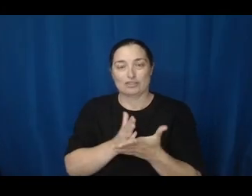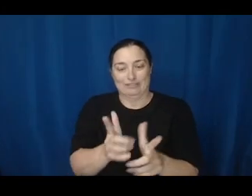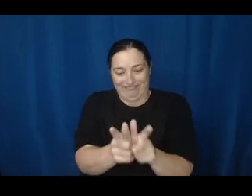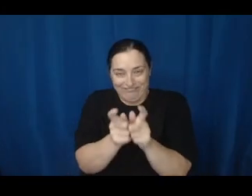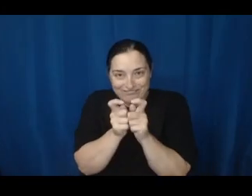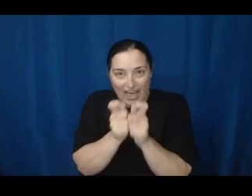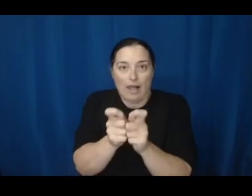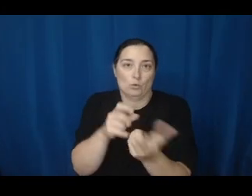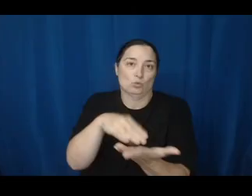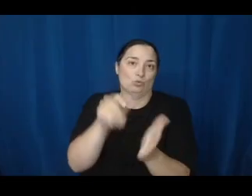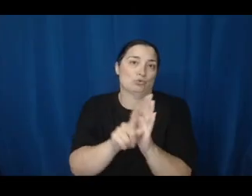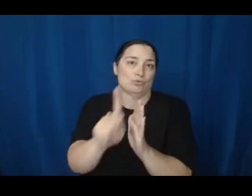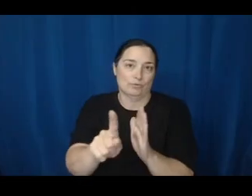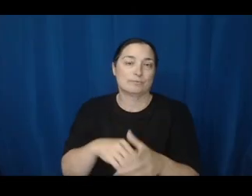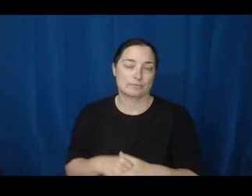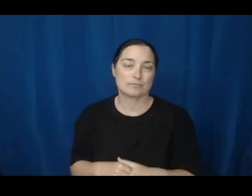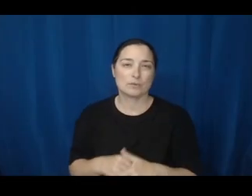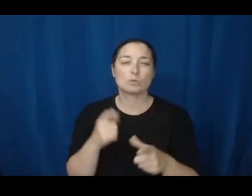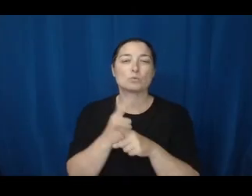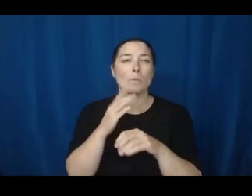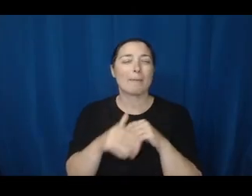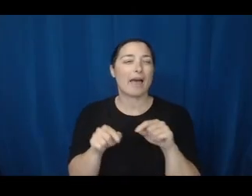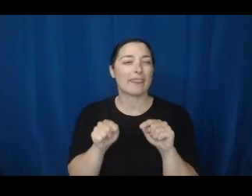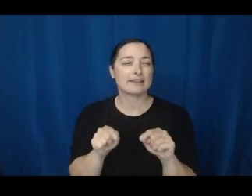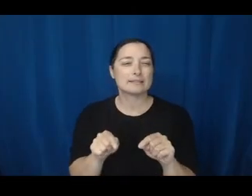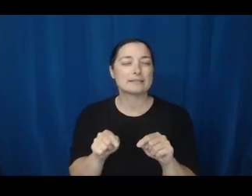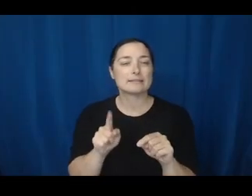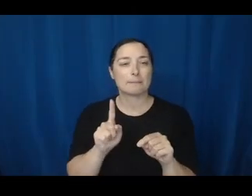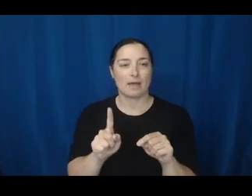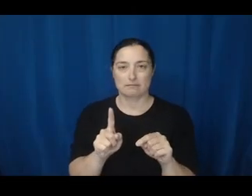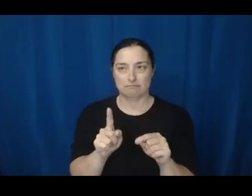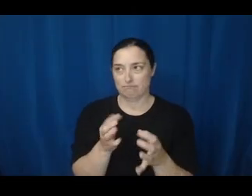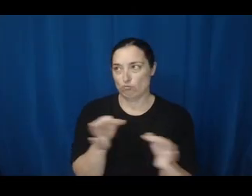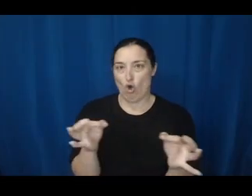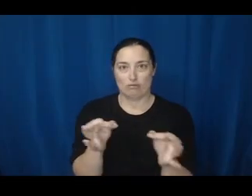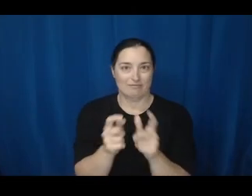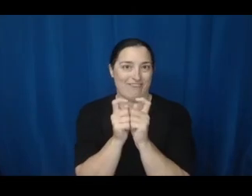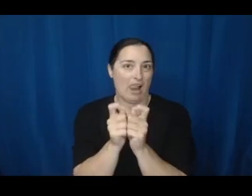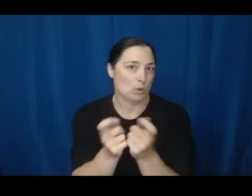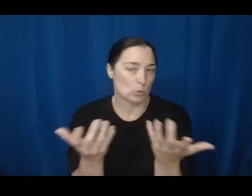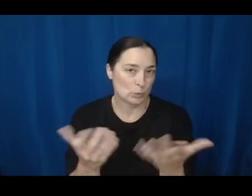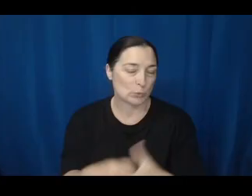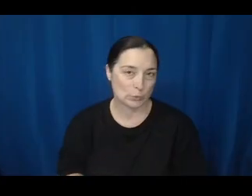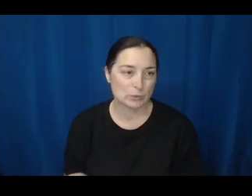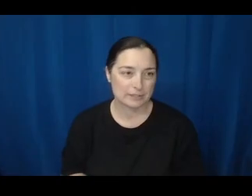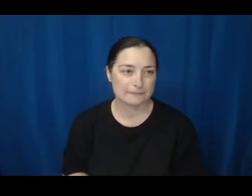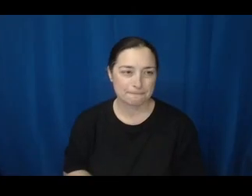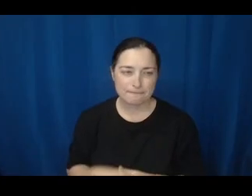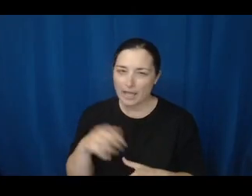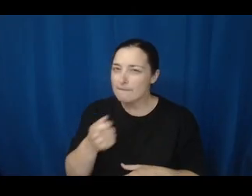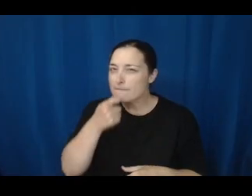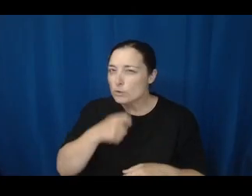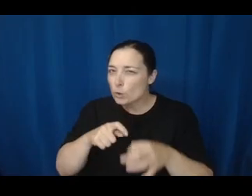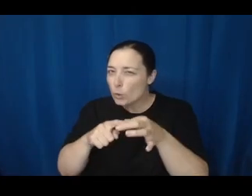there. We talk about this, but it's not being heard. Right. Let's take a couple of those questions. We have a few minutes